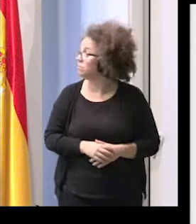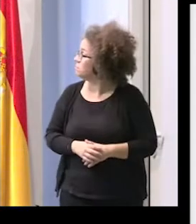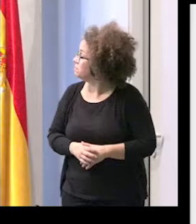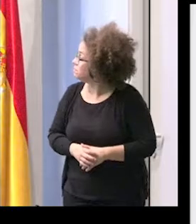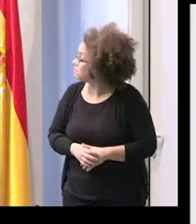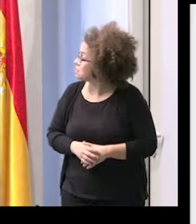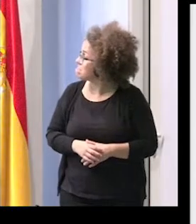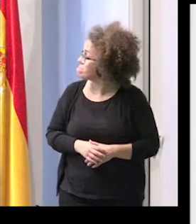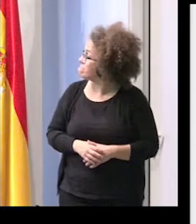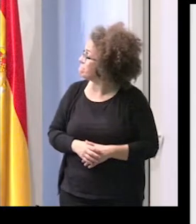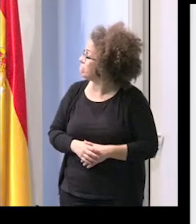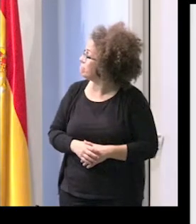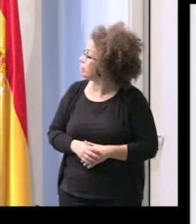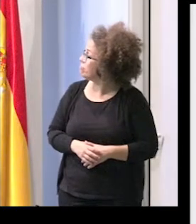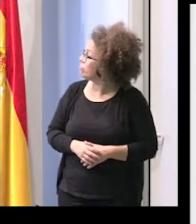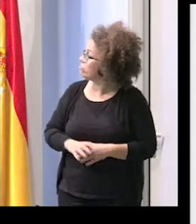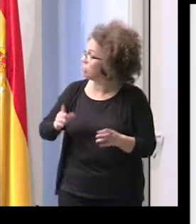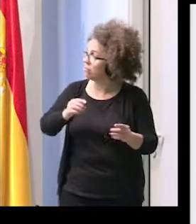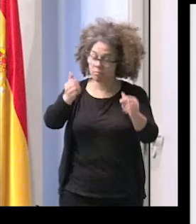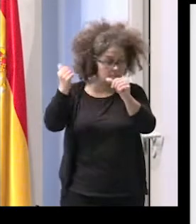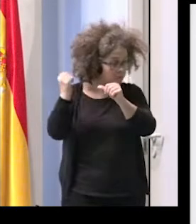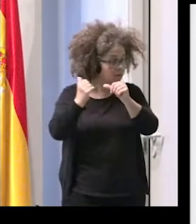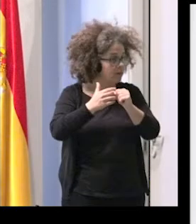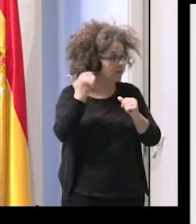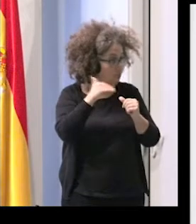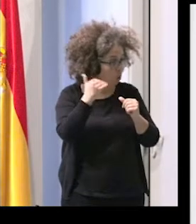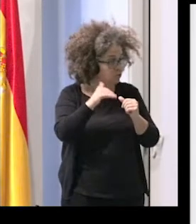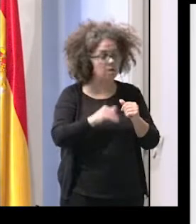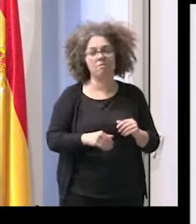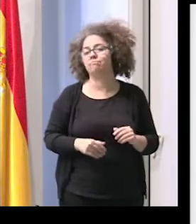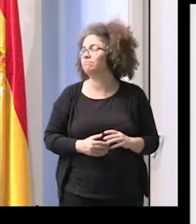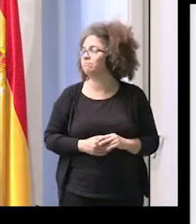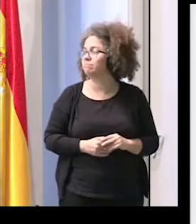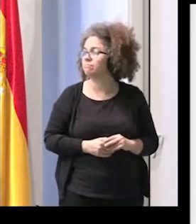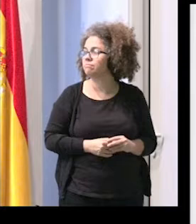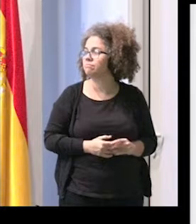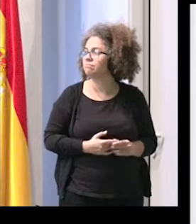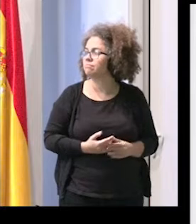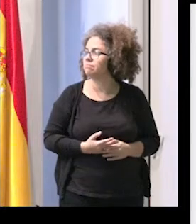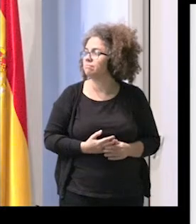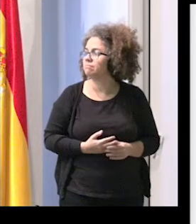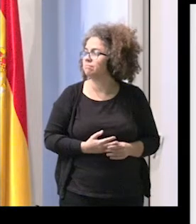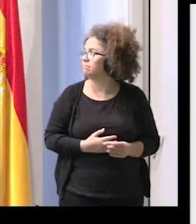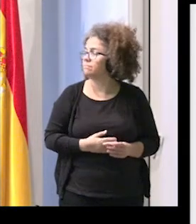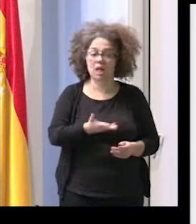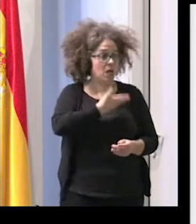is the children with normal hearing peers. So they're no different from normal hearing peers,